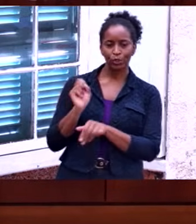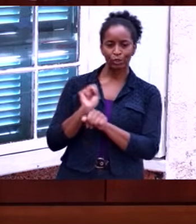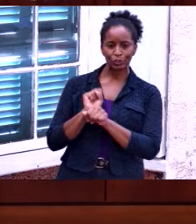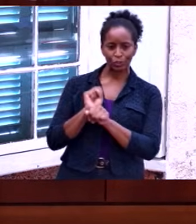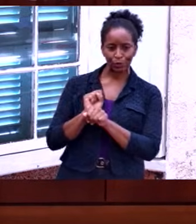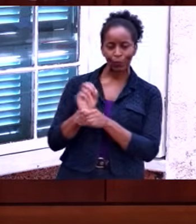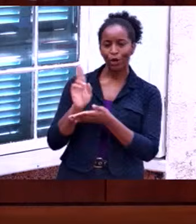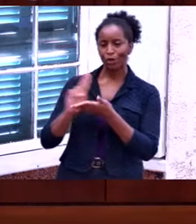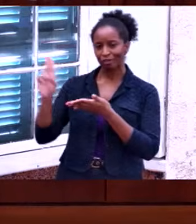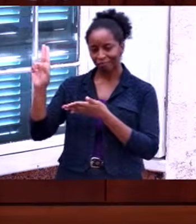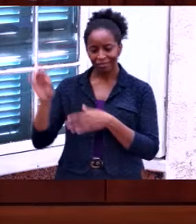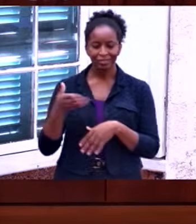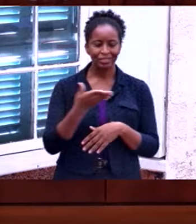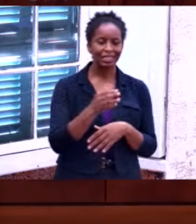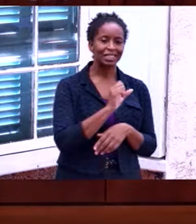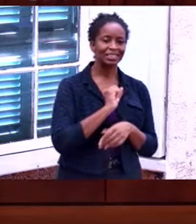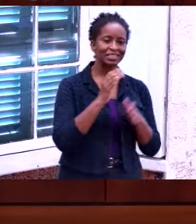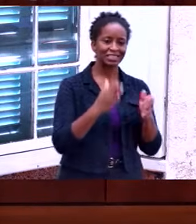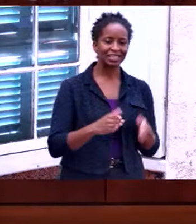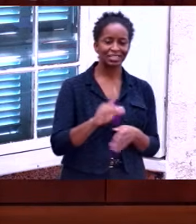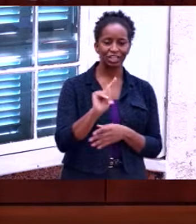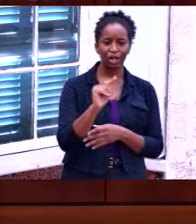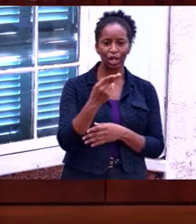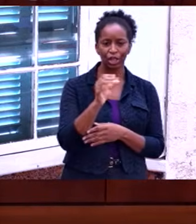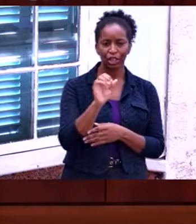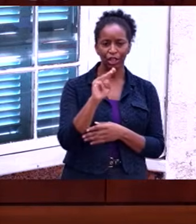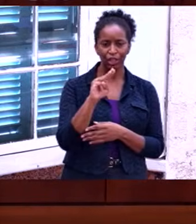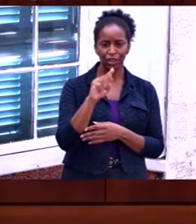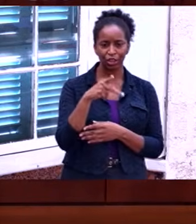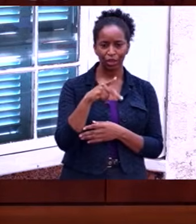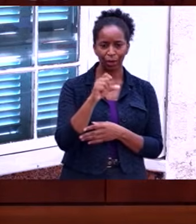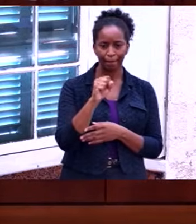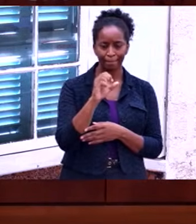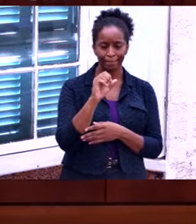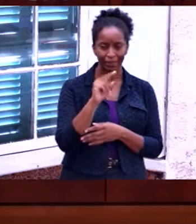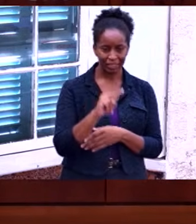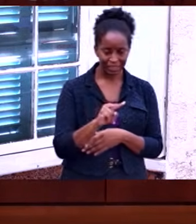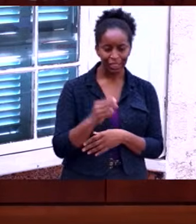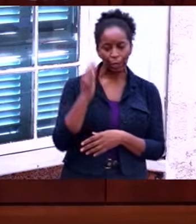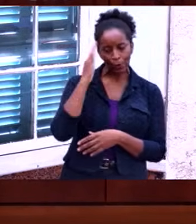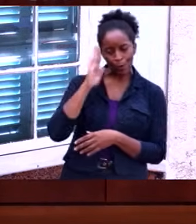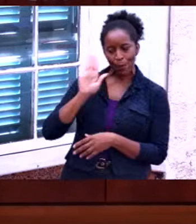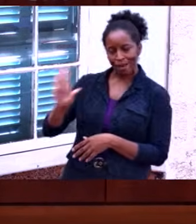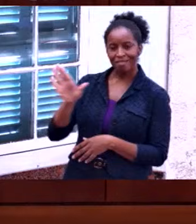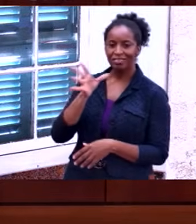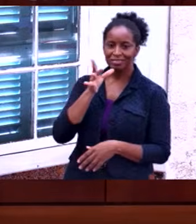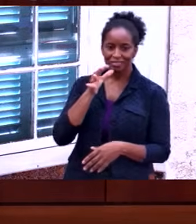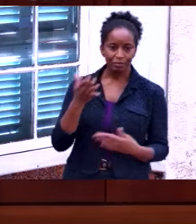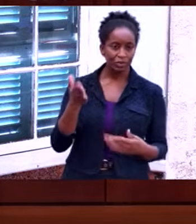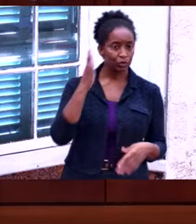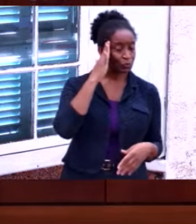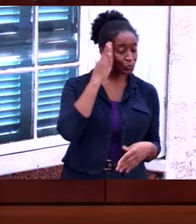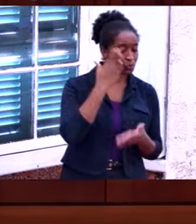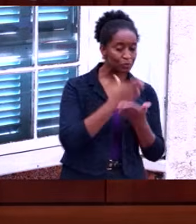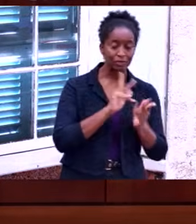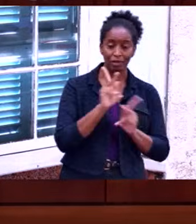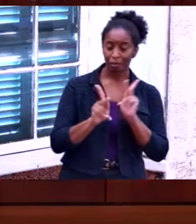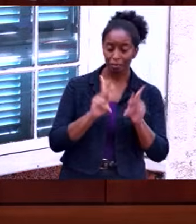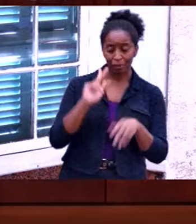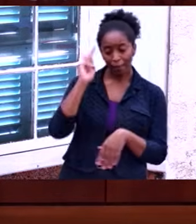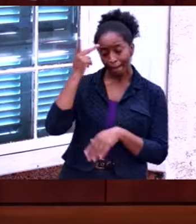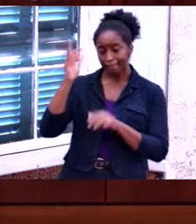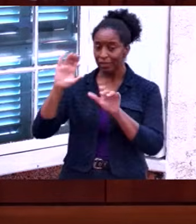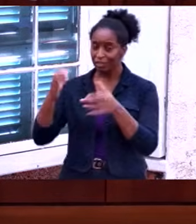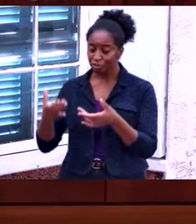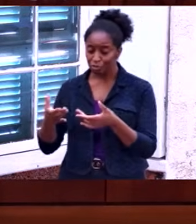mother. And you know people who were campaign managers for one party today, but independent the next day. That is the nature of